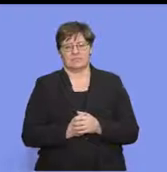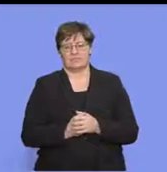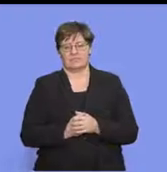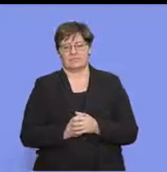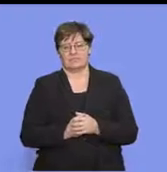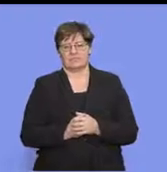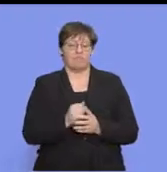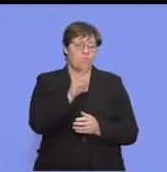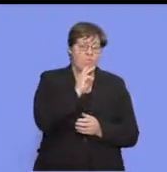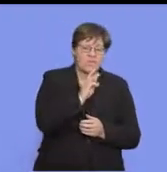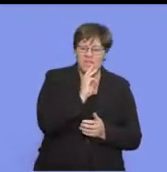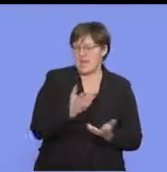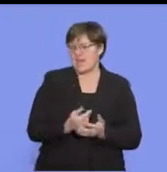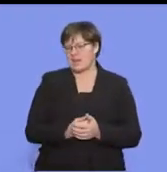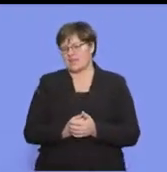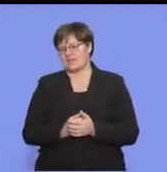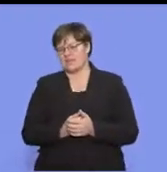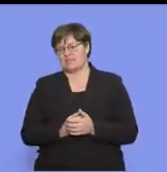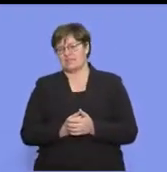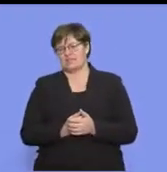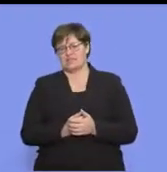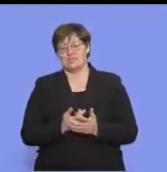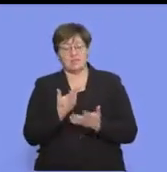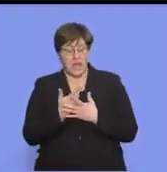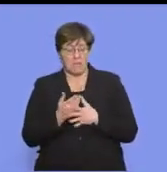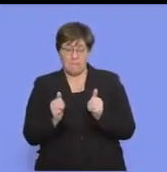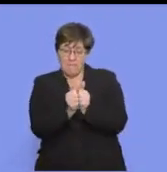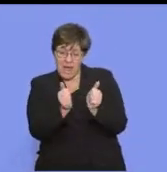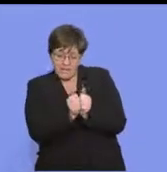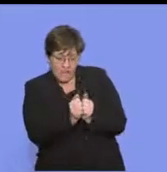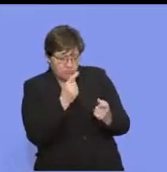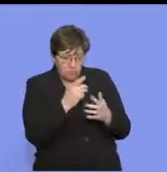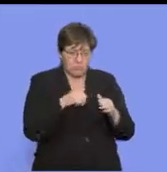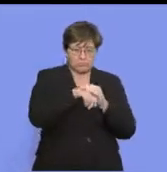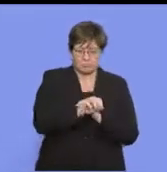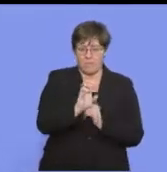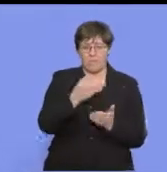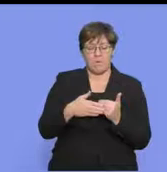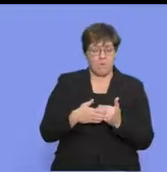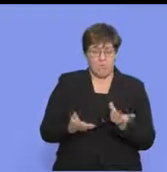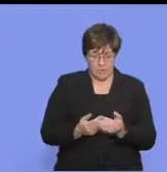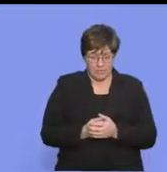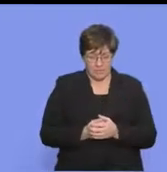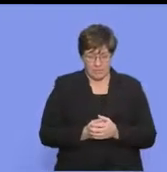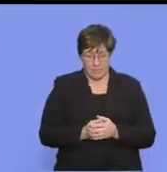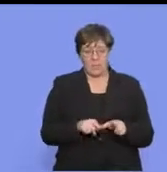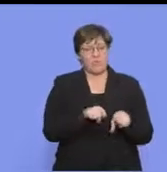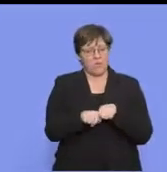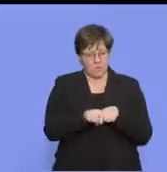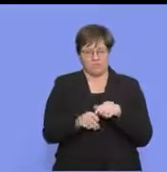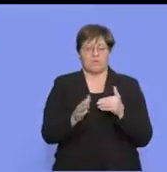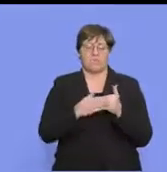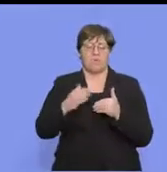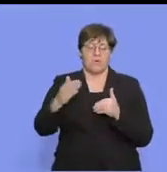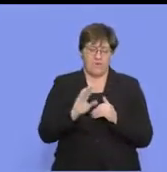food, water, space, even mating partners. So that competition would then